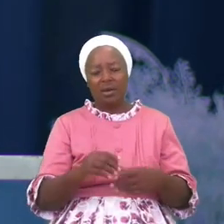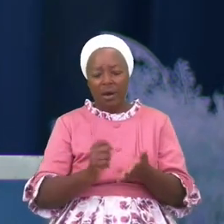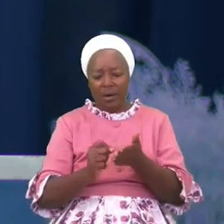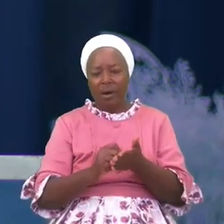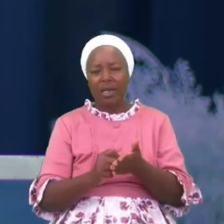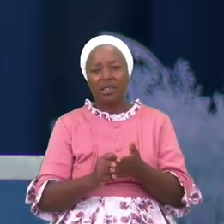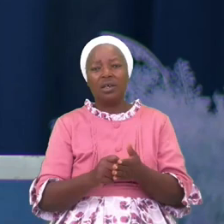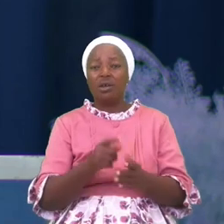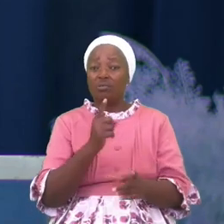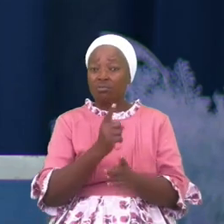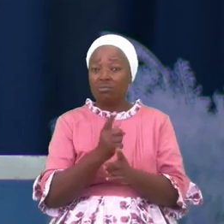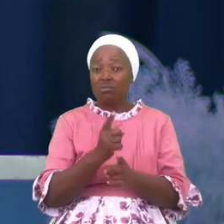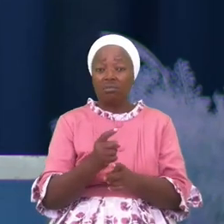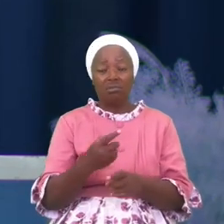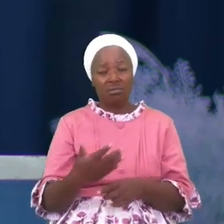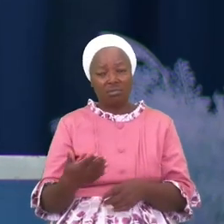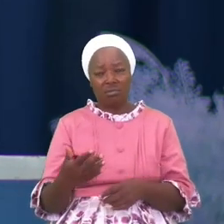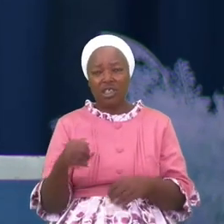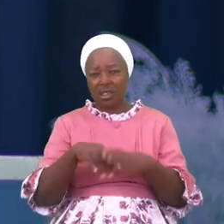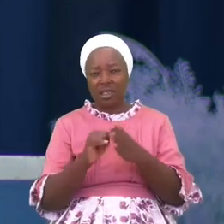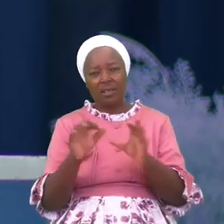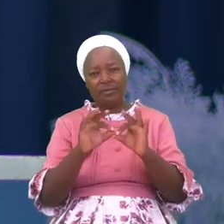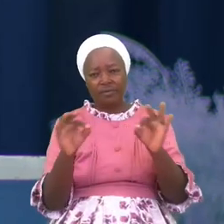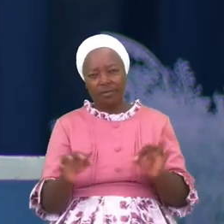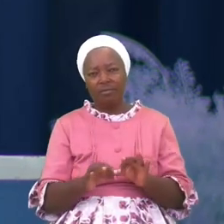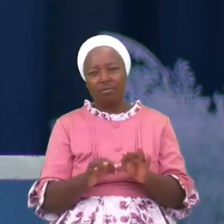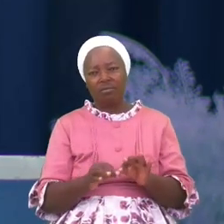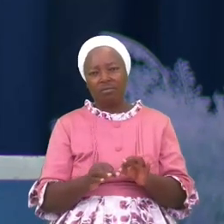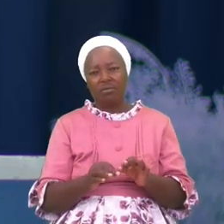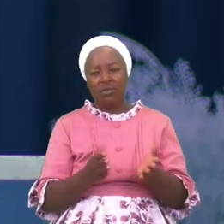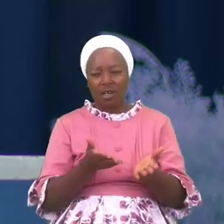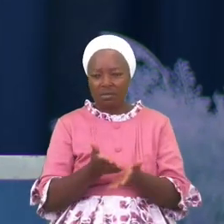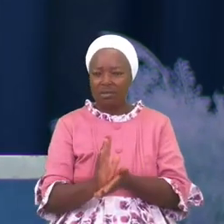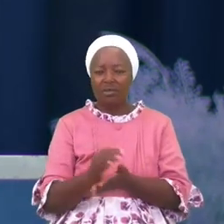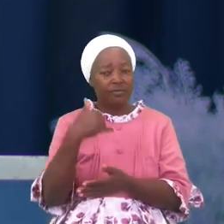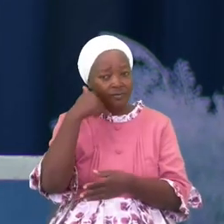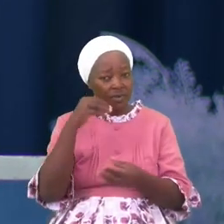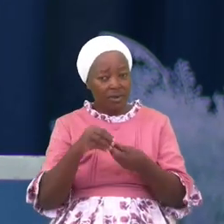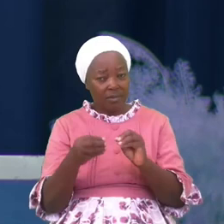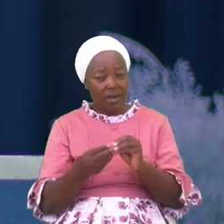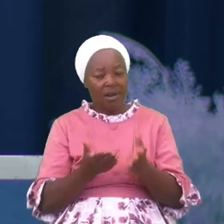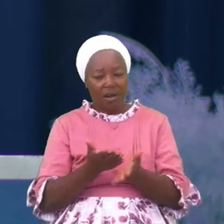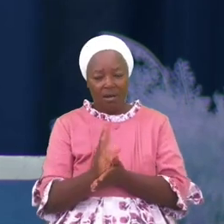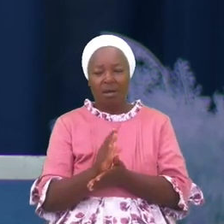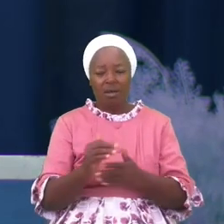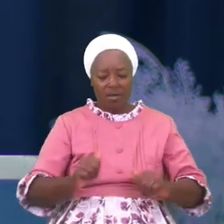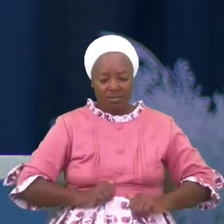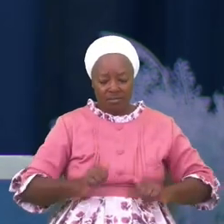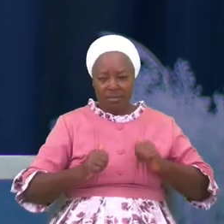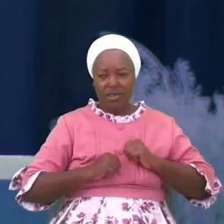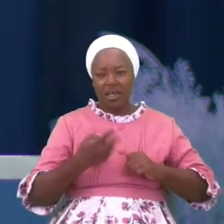number. Do it joyfully. The Lord will bless you. Counselors,